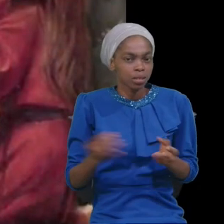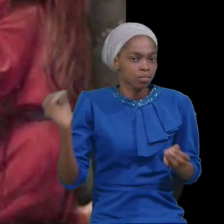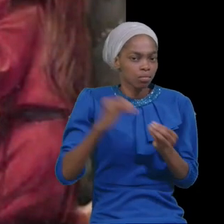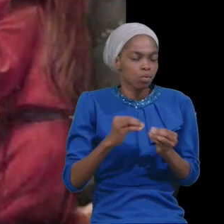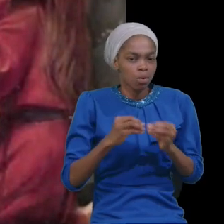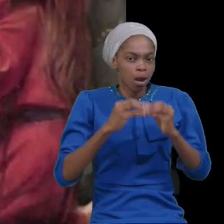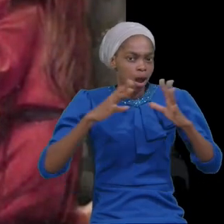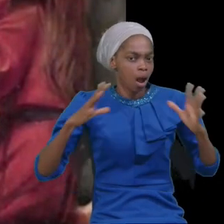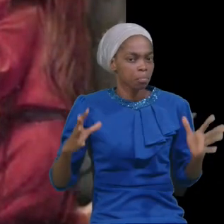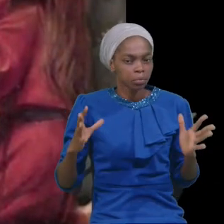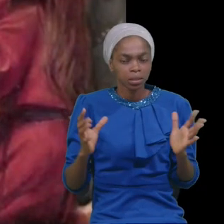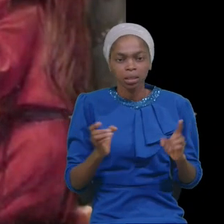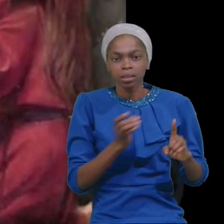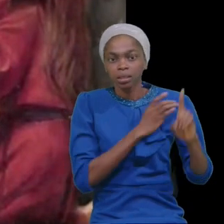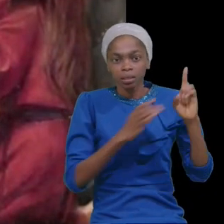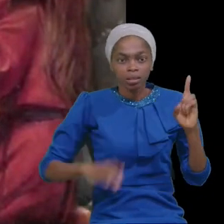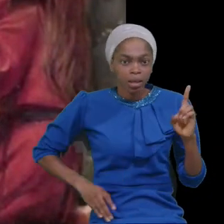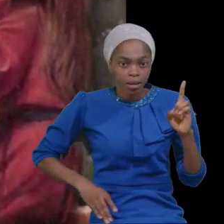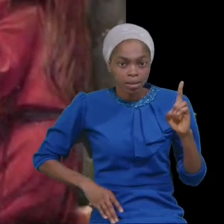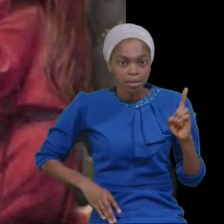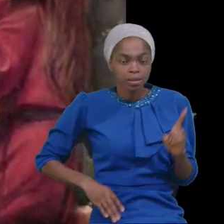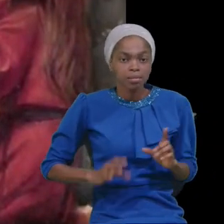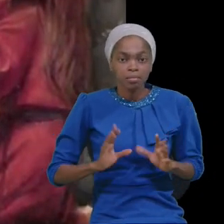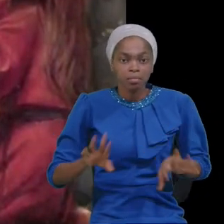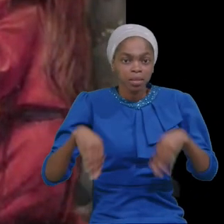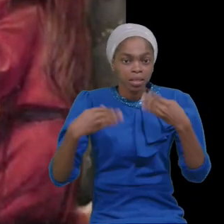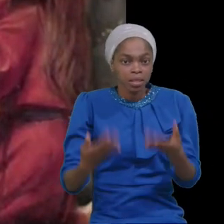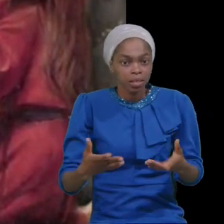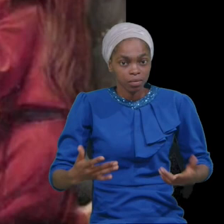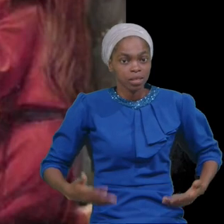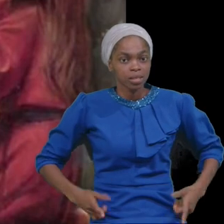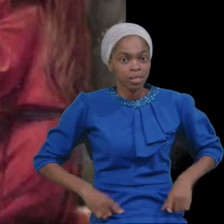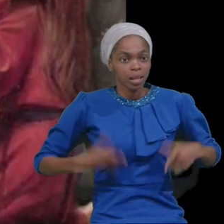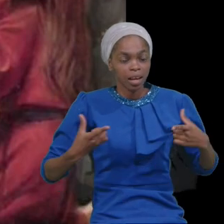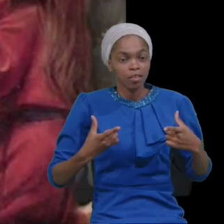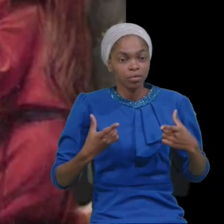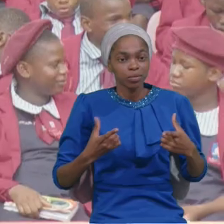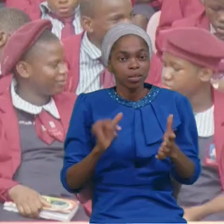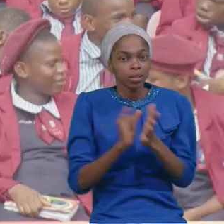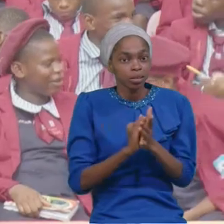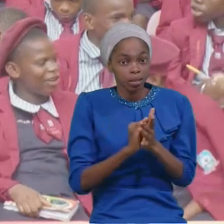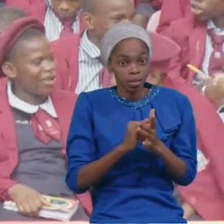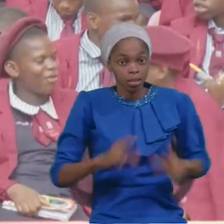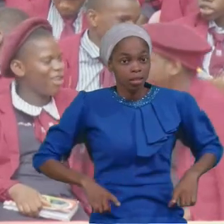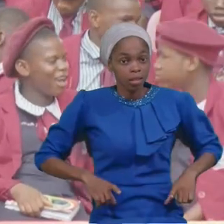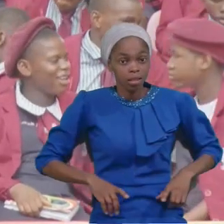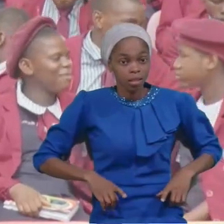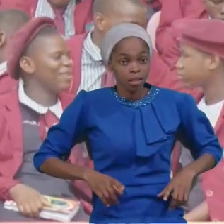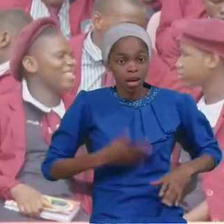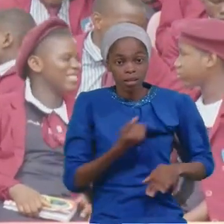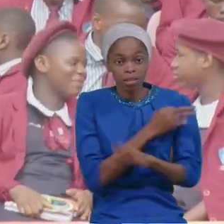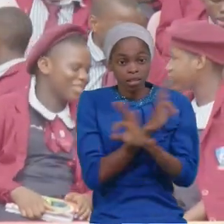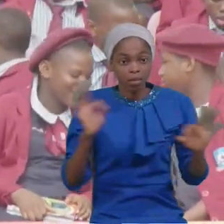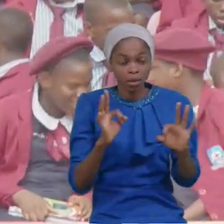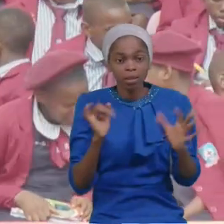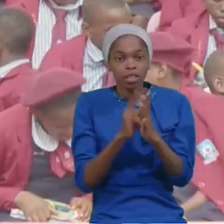liberty that you may have liberty and freedom. That's a real friend. Christ laid